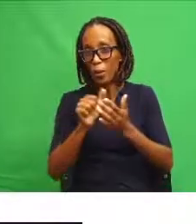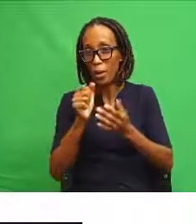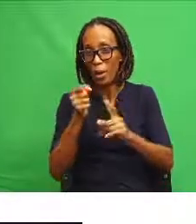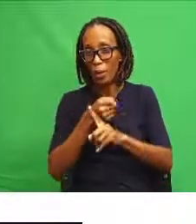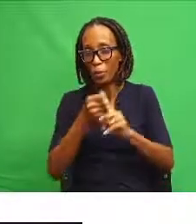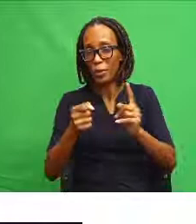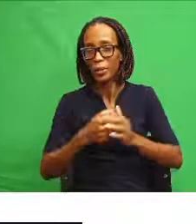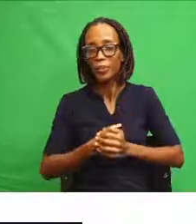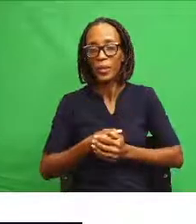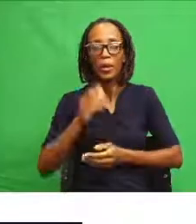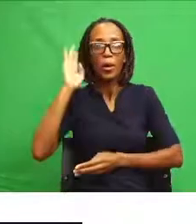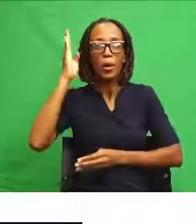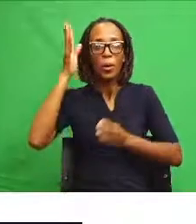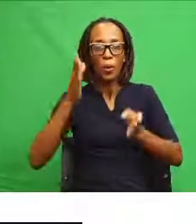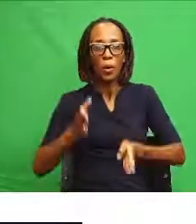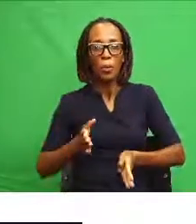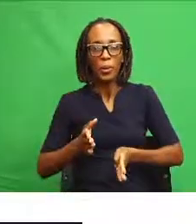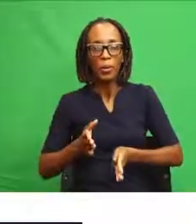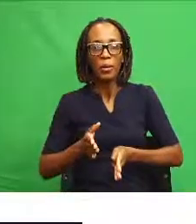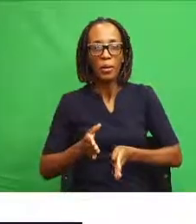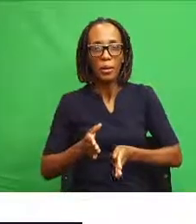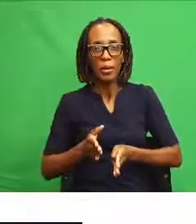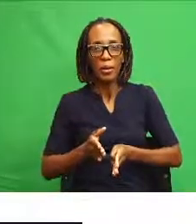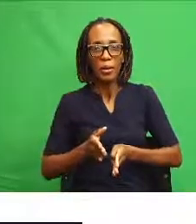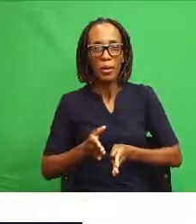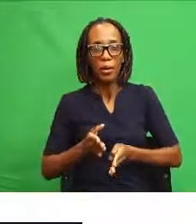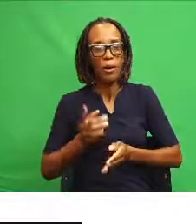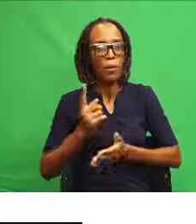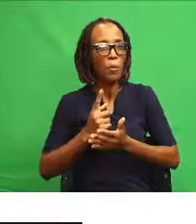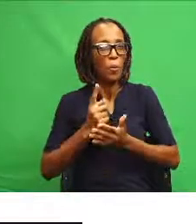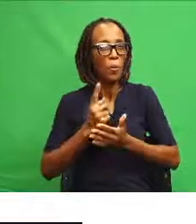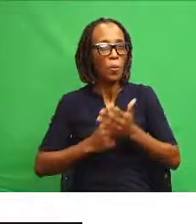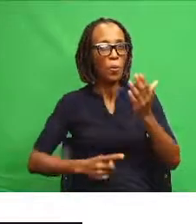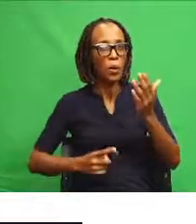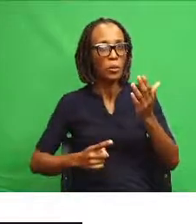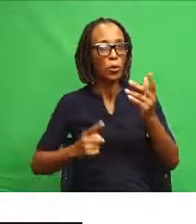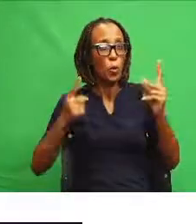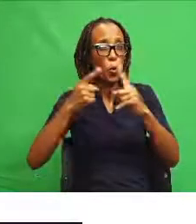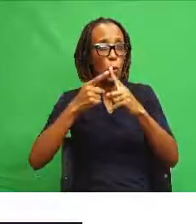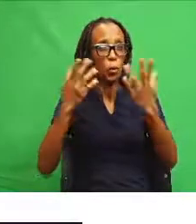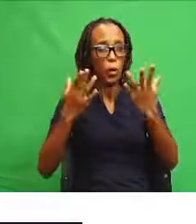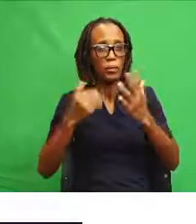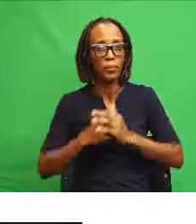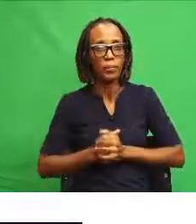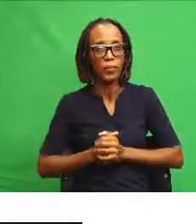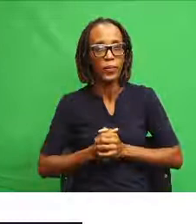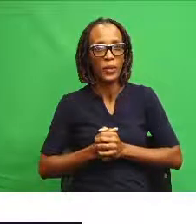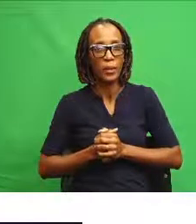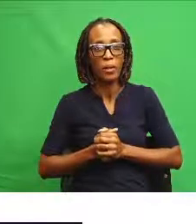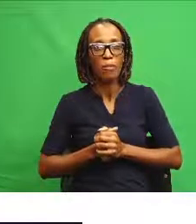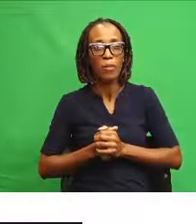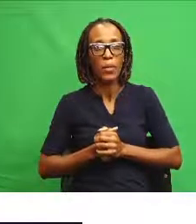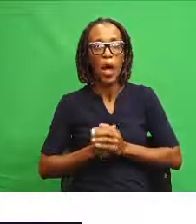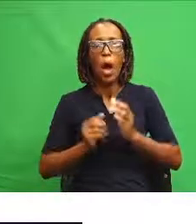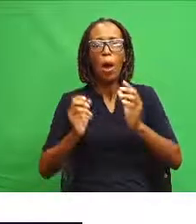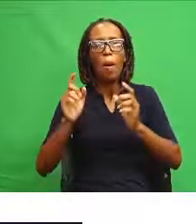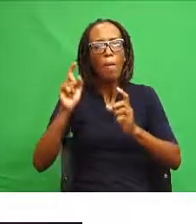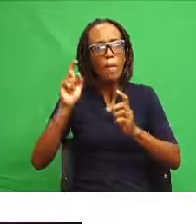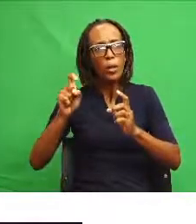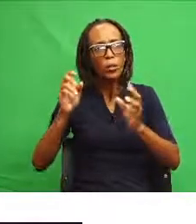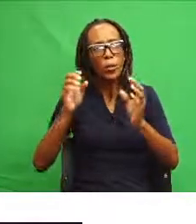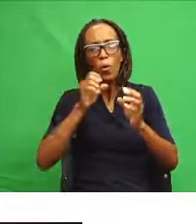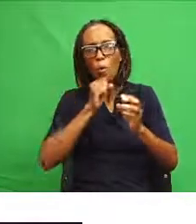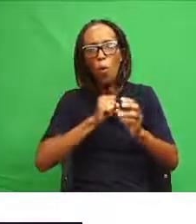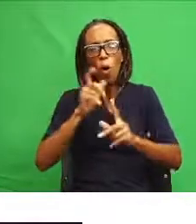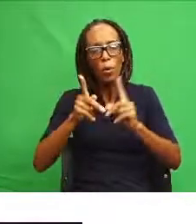This webinar is also expected to achieve the following. Firstly, an increase in the number of persons reporting elder